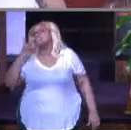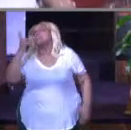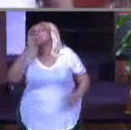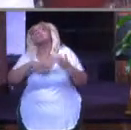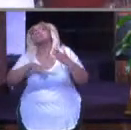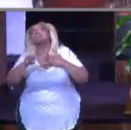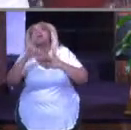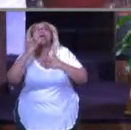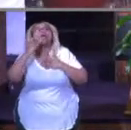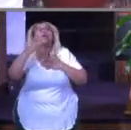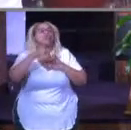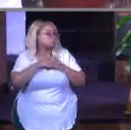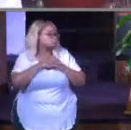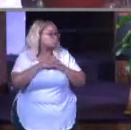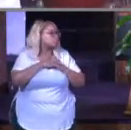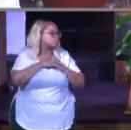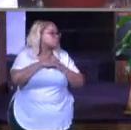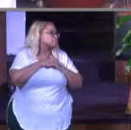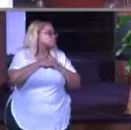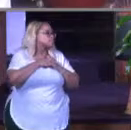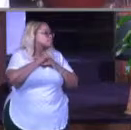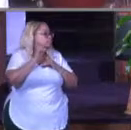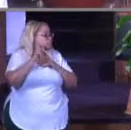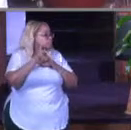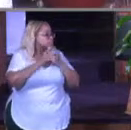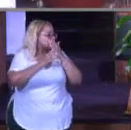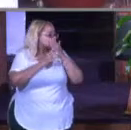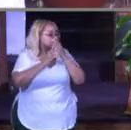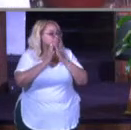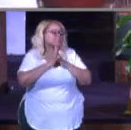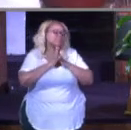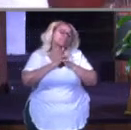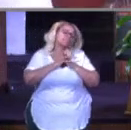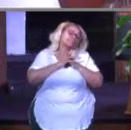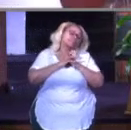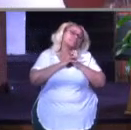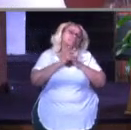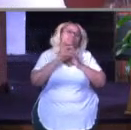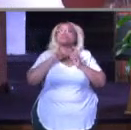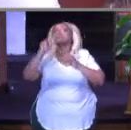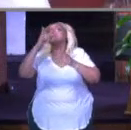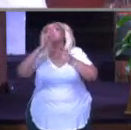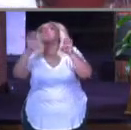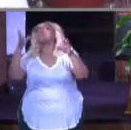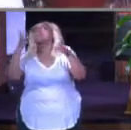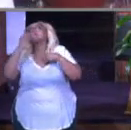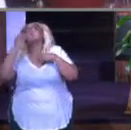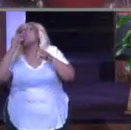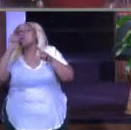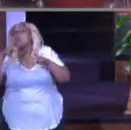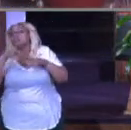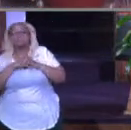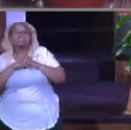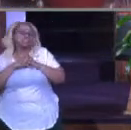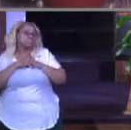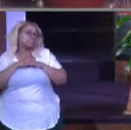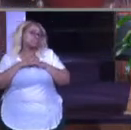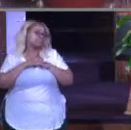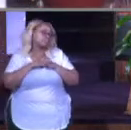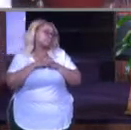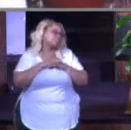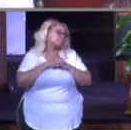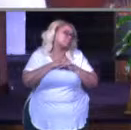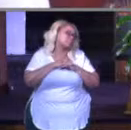shh, I'll see you next week. I'll call you. All right? Or I'm going to go to the second floor and get some food, okay?